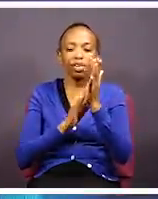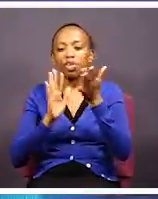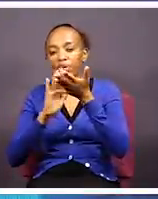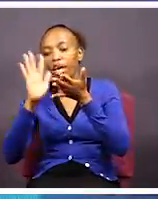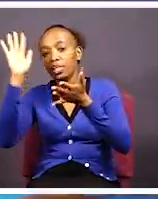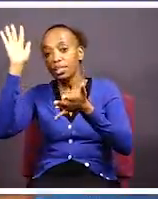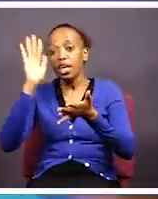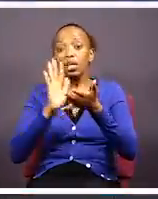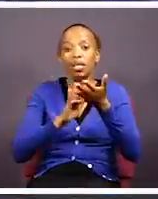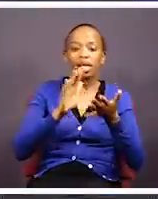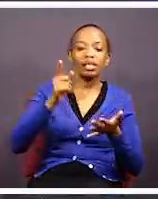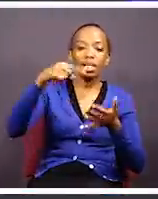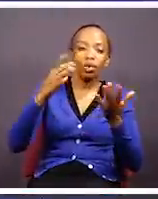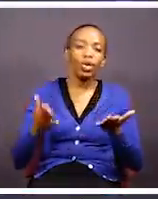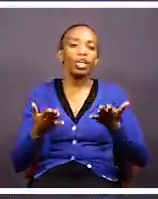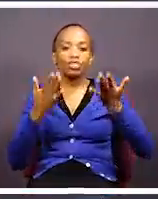so glorious